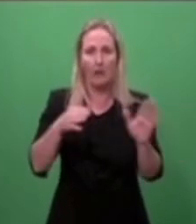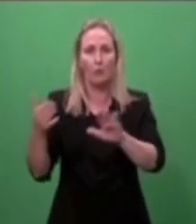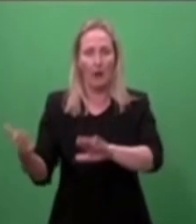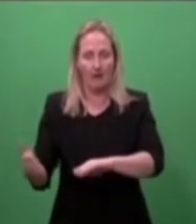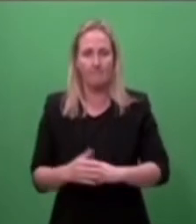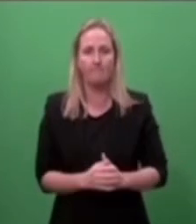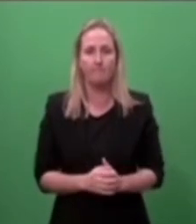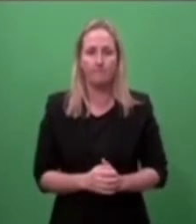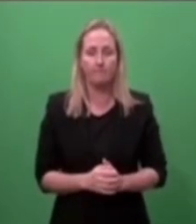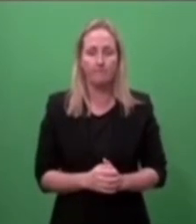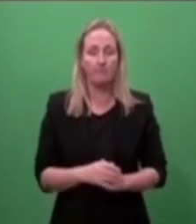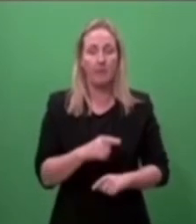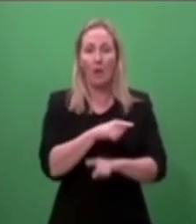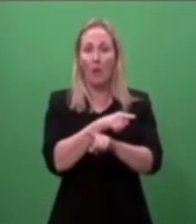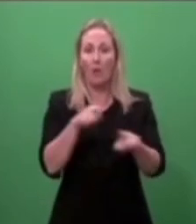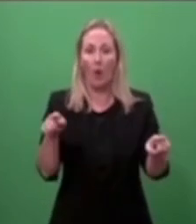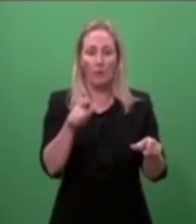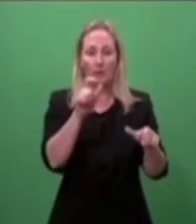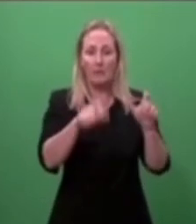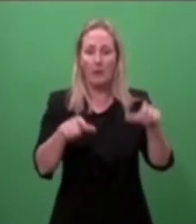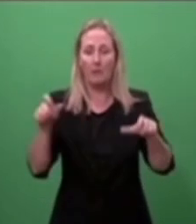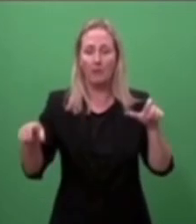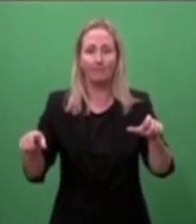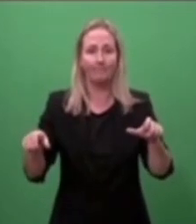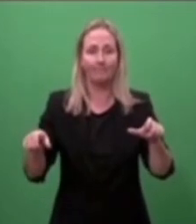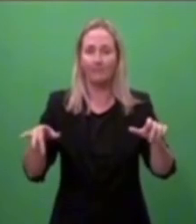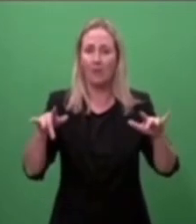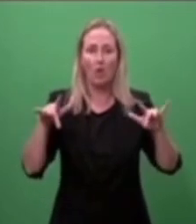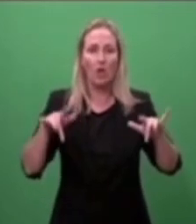those who never had a chance to hear their voices heard,